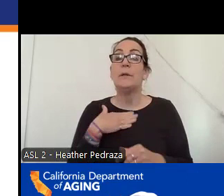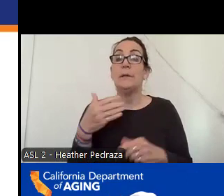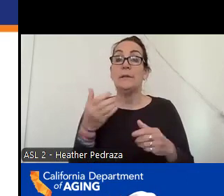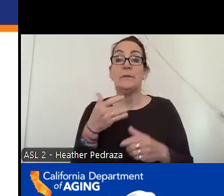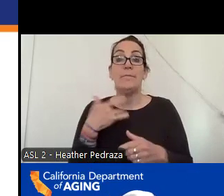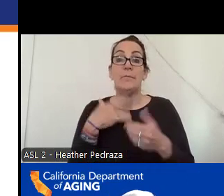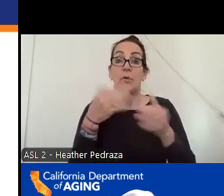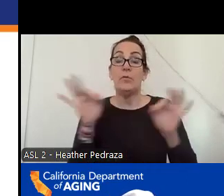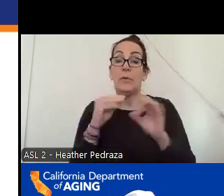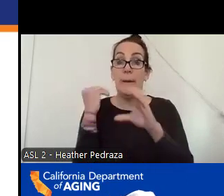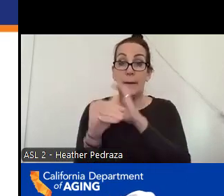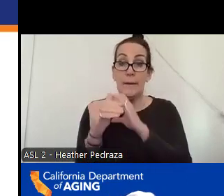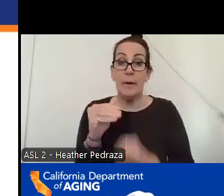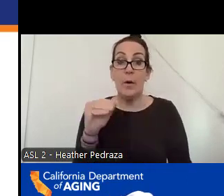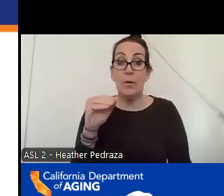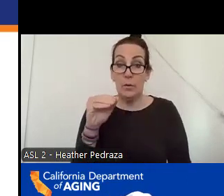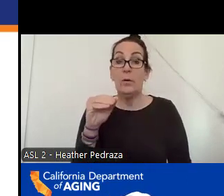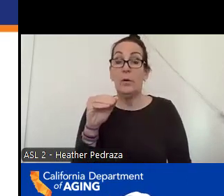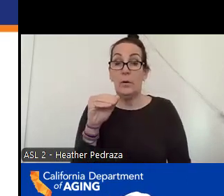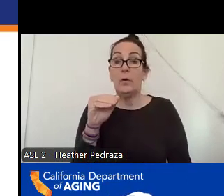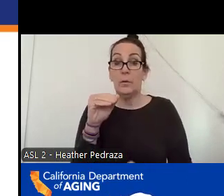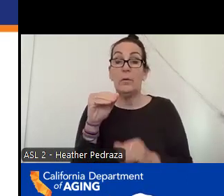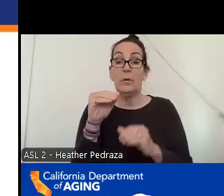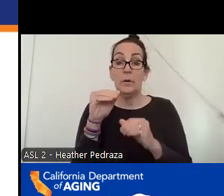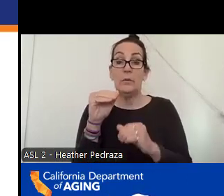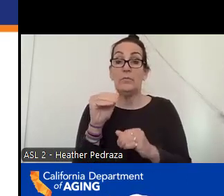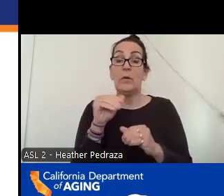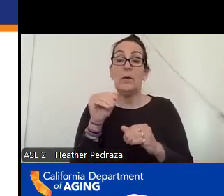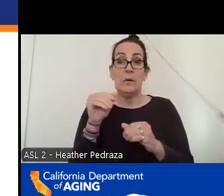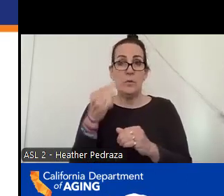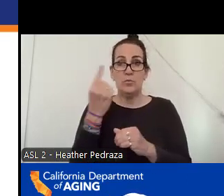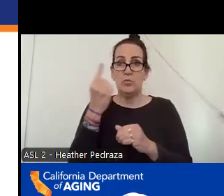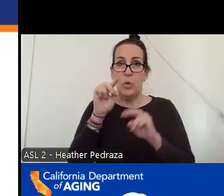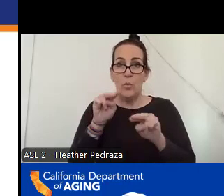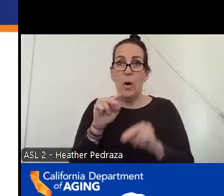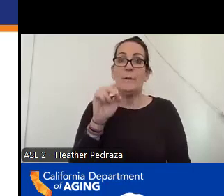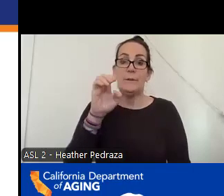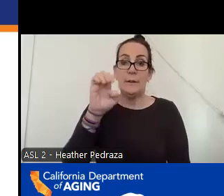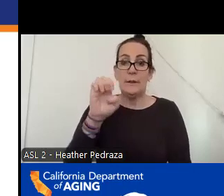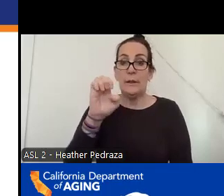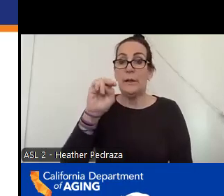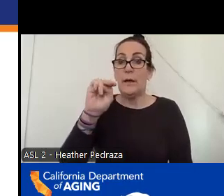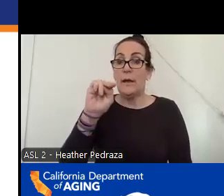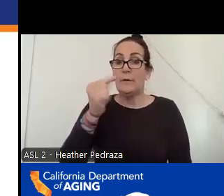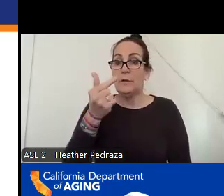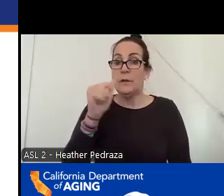email box, which is monitored all through the business day. Engage, ENGAGE,